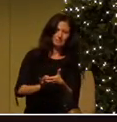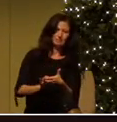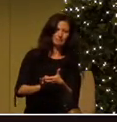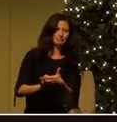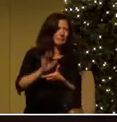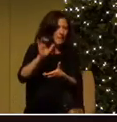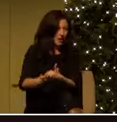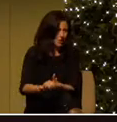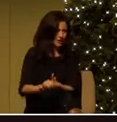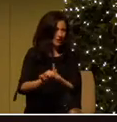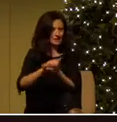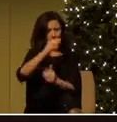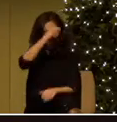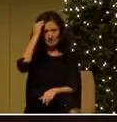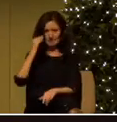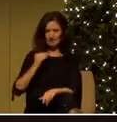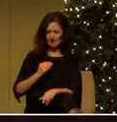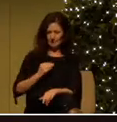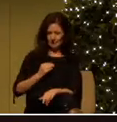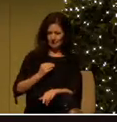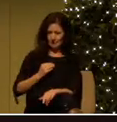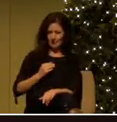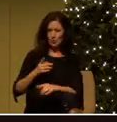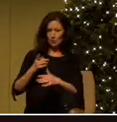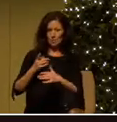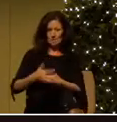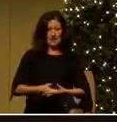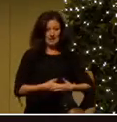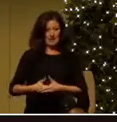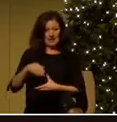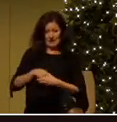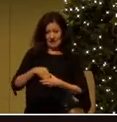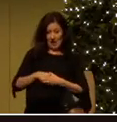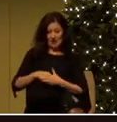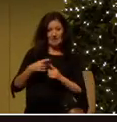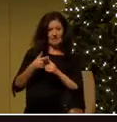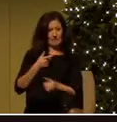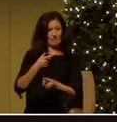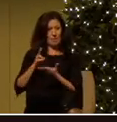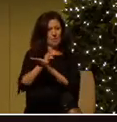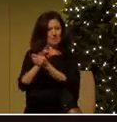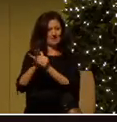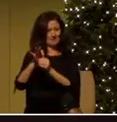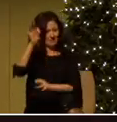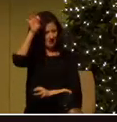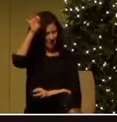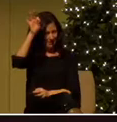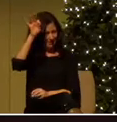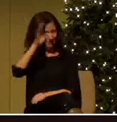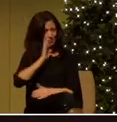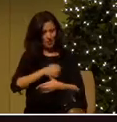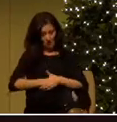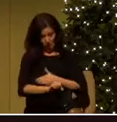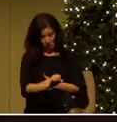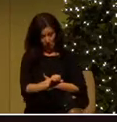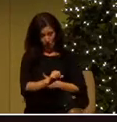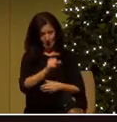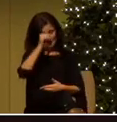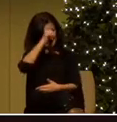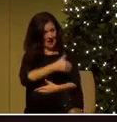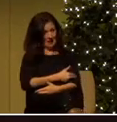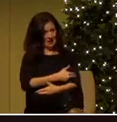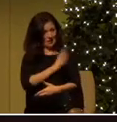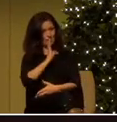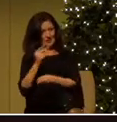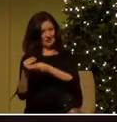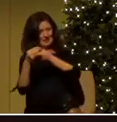because what is conceived in her is from the Holy Spirit. She will give birth to a son, and you are to give him the name Jesus,